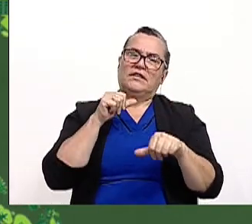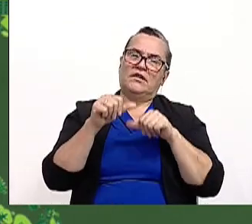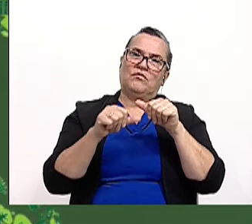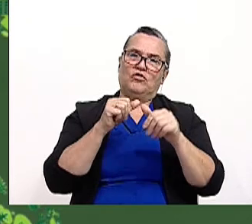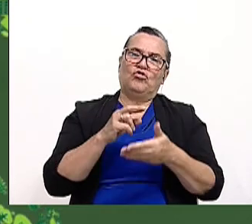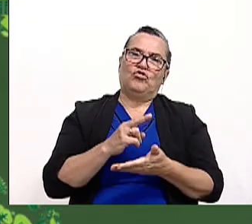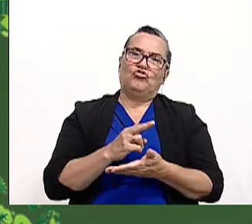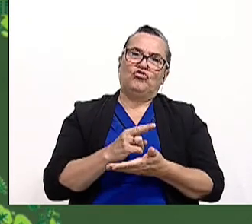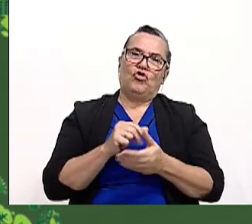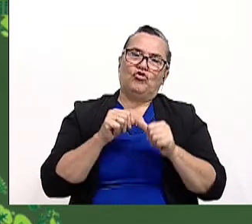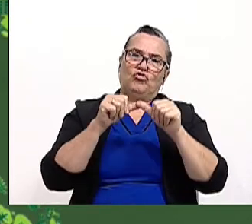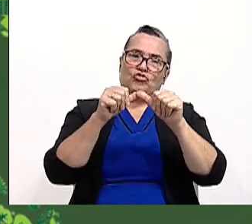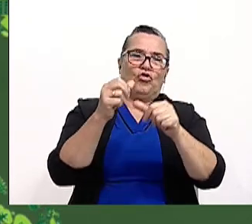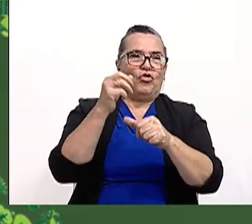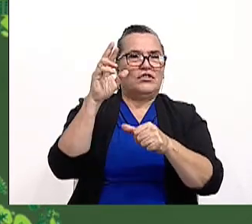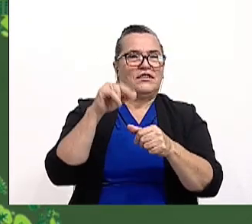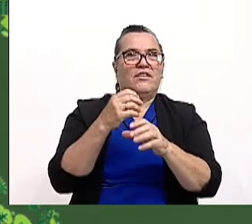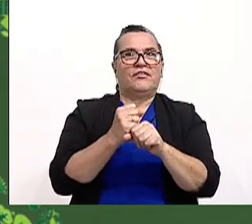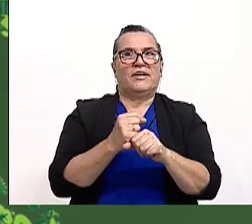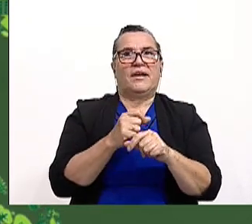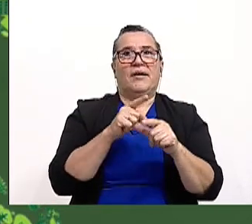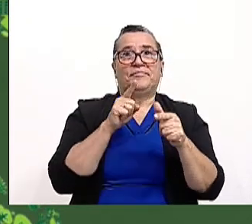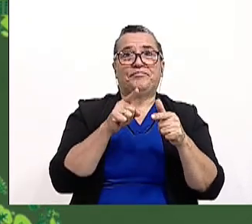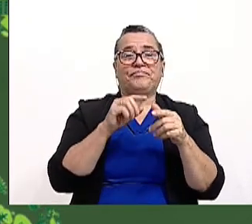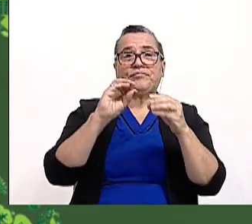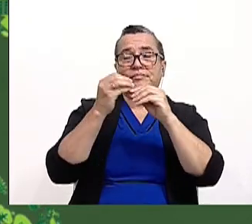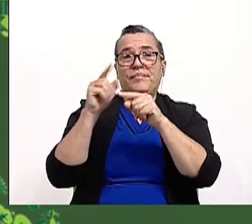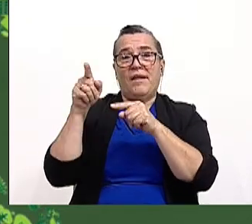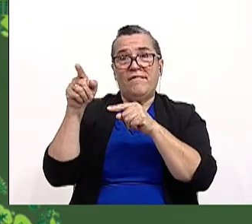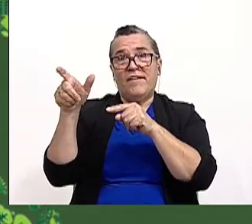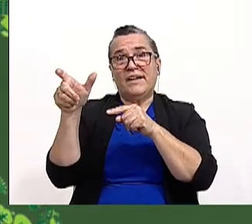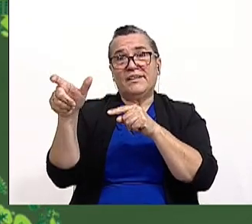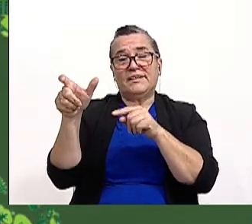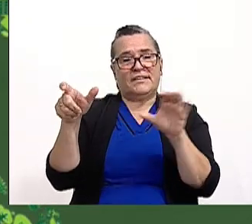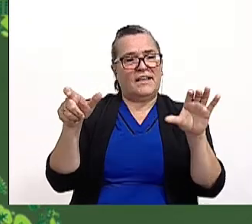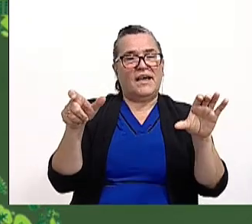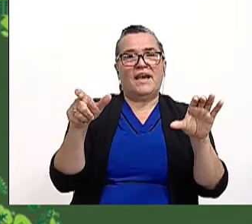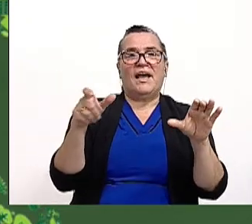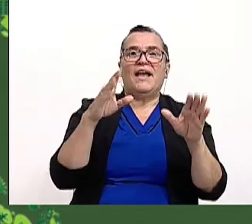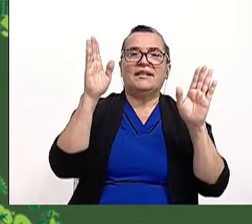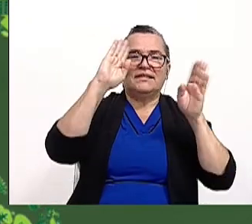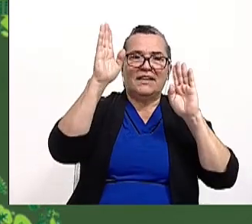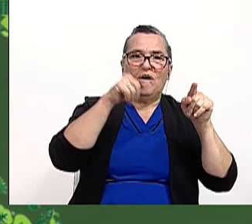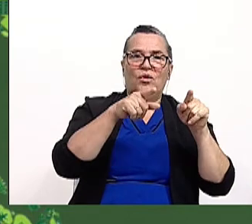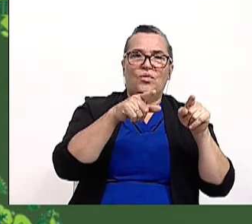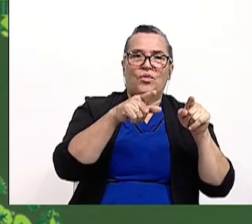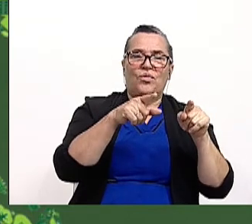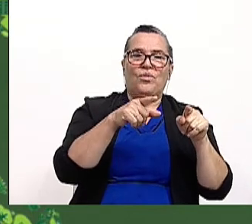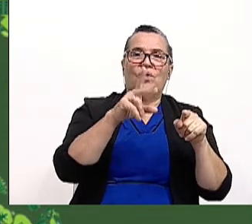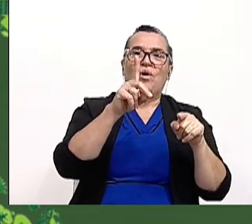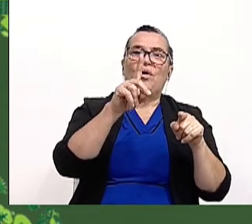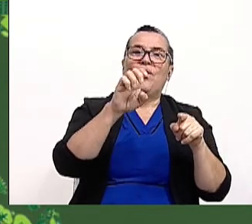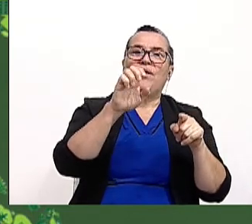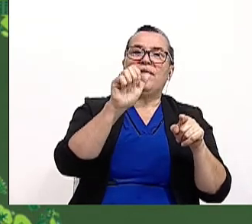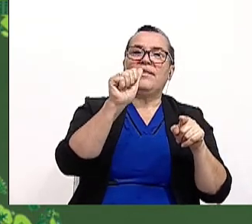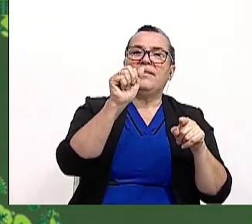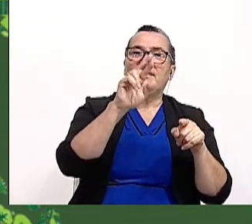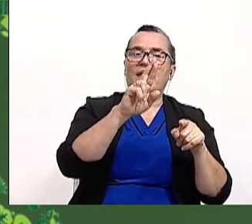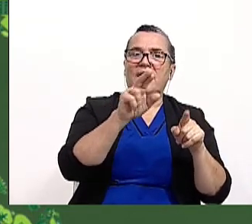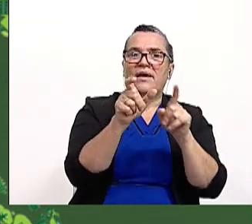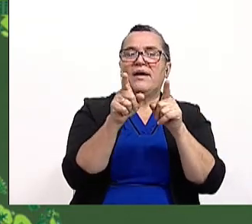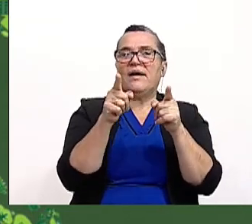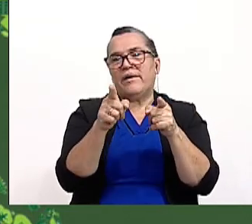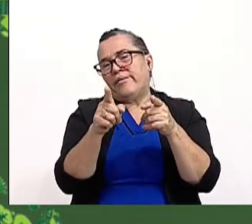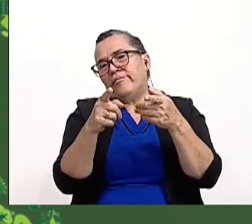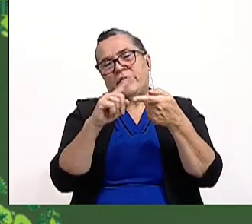Costa Rica is making. Then we have the date, and then you're going to start with a greeting. Well, the name of the person,